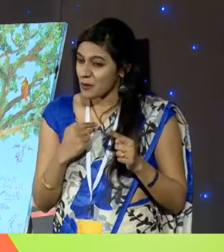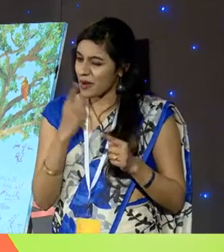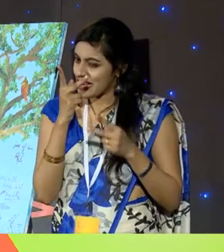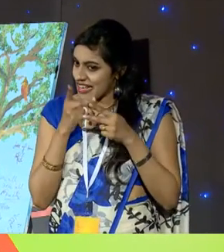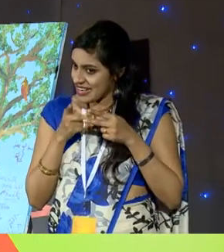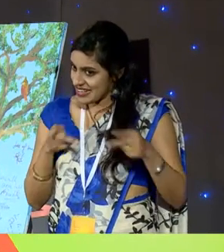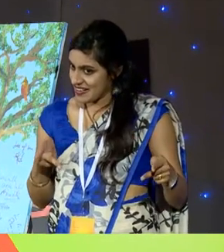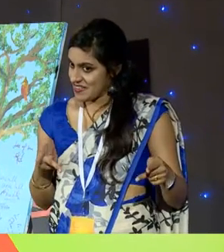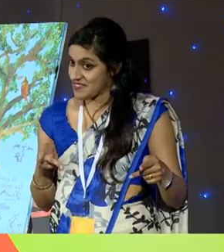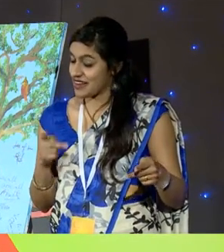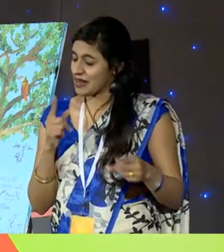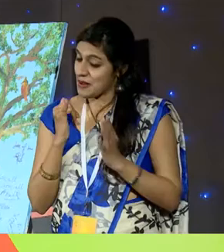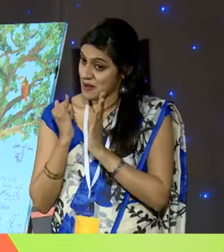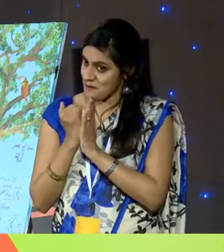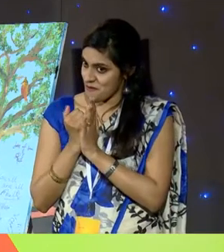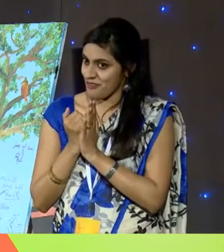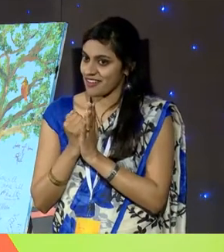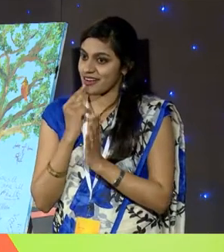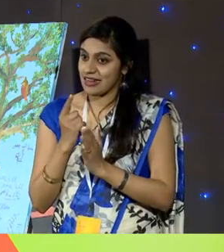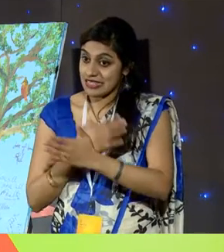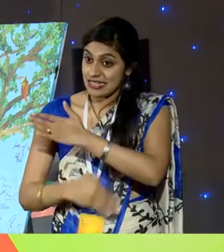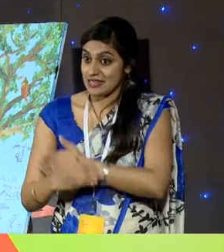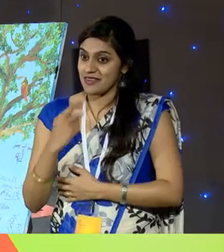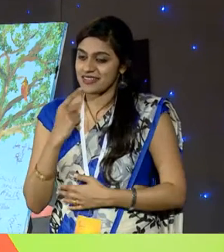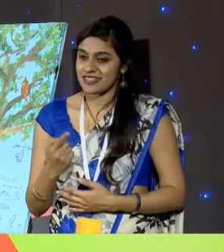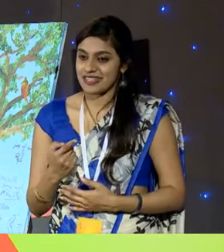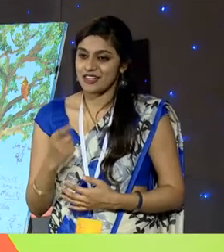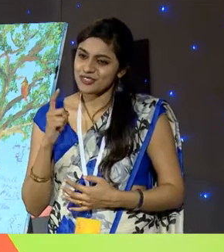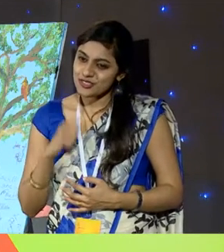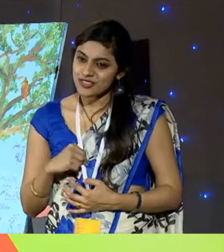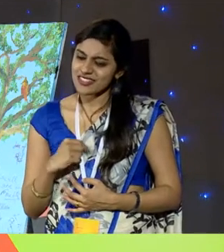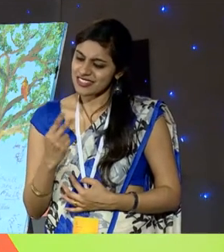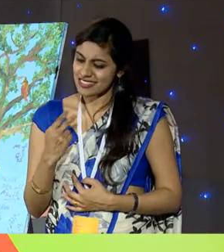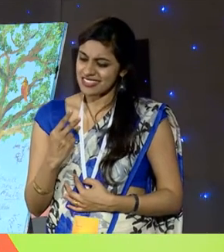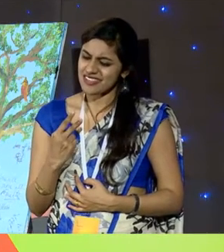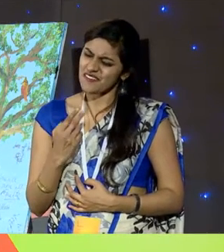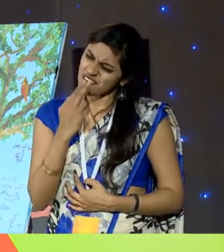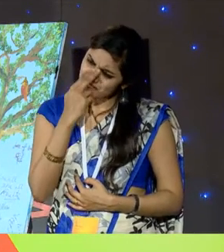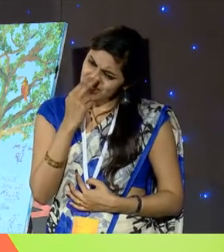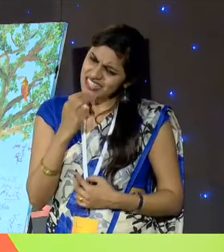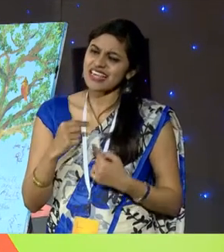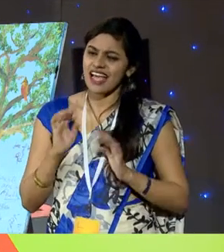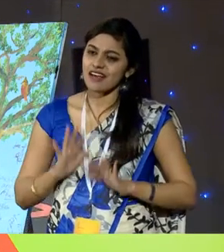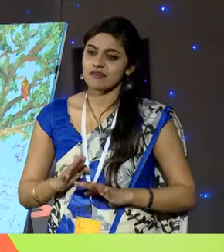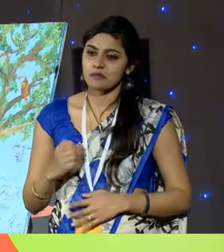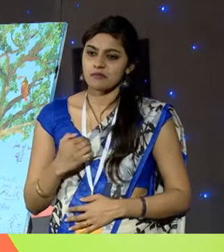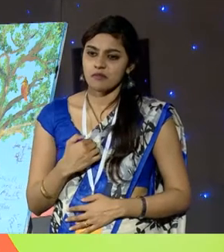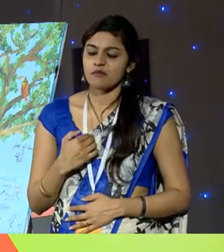and humor is pretty much a part of our lives. So disability, apart from its